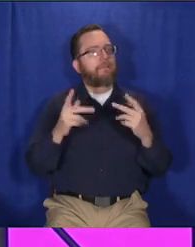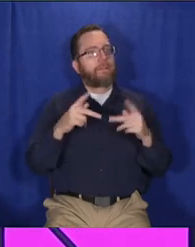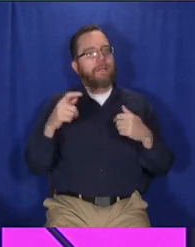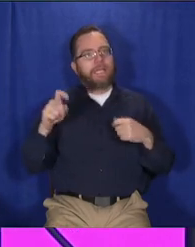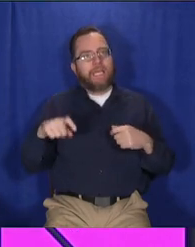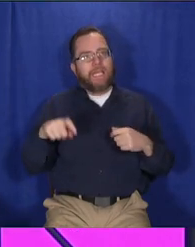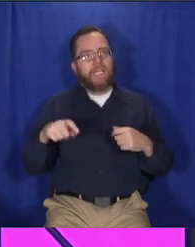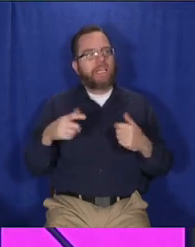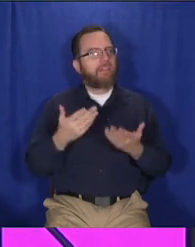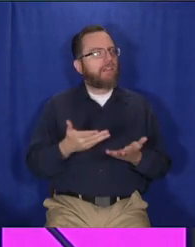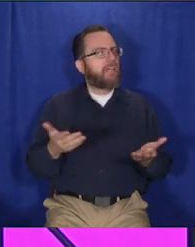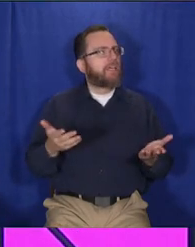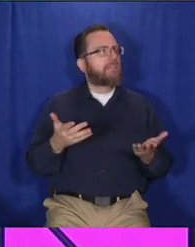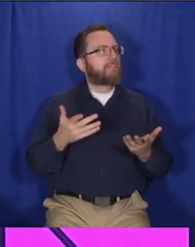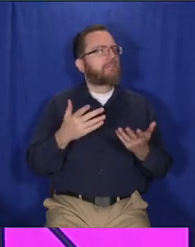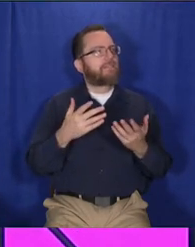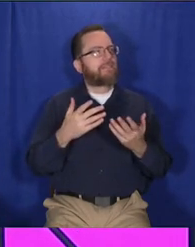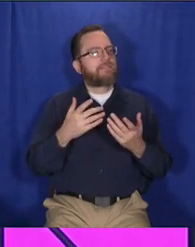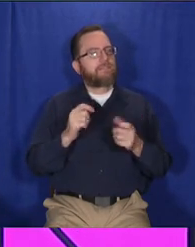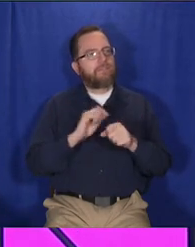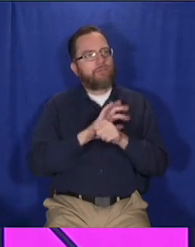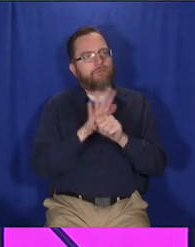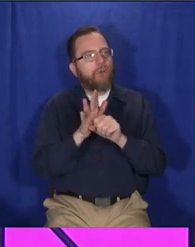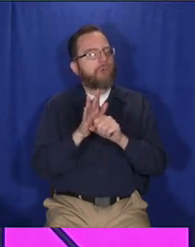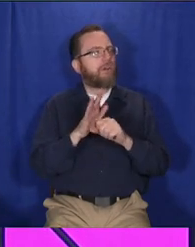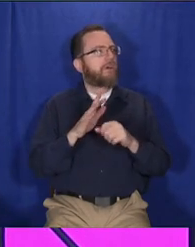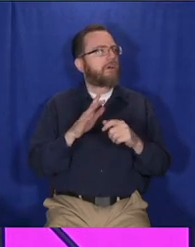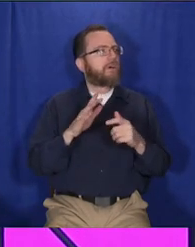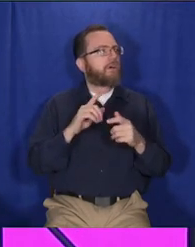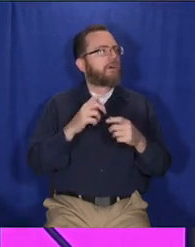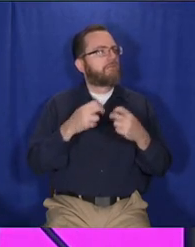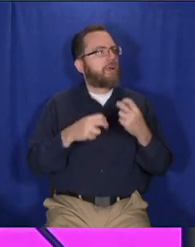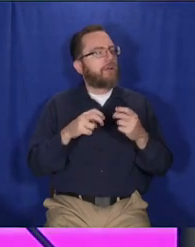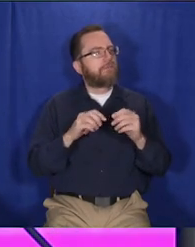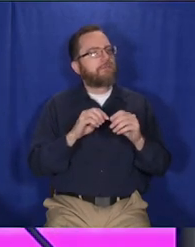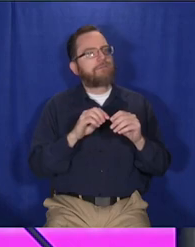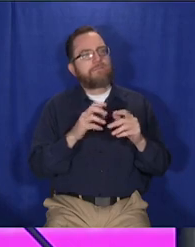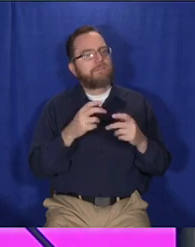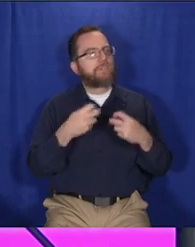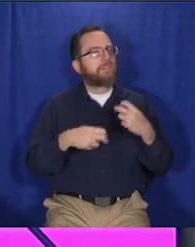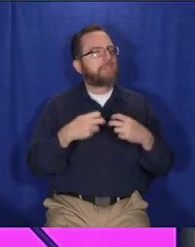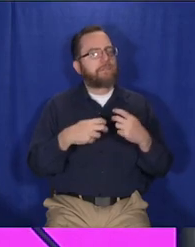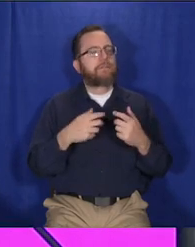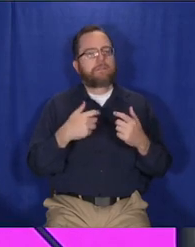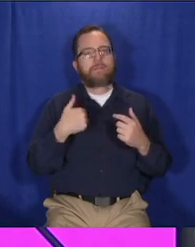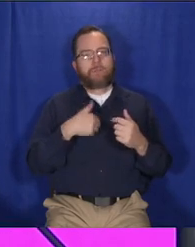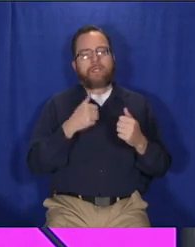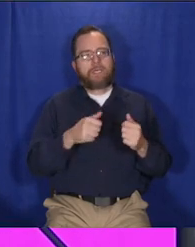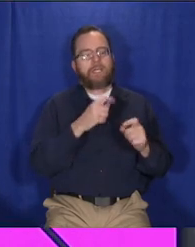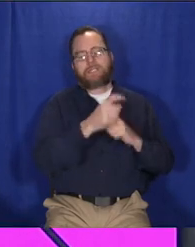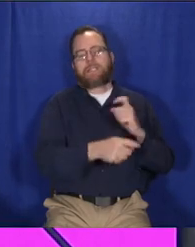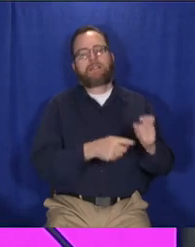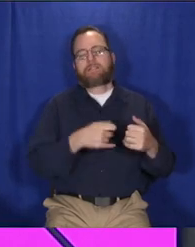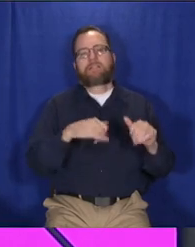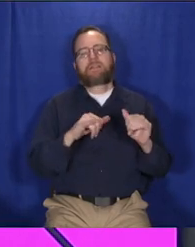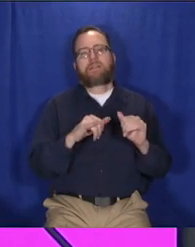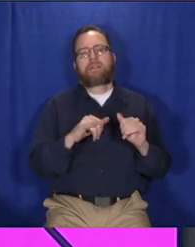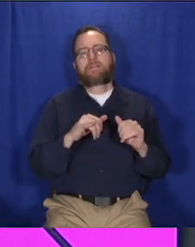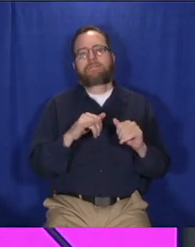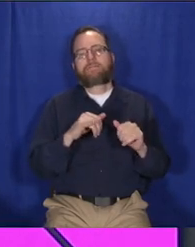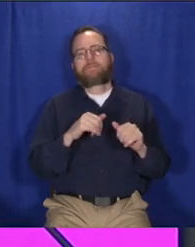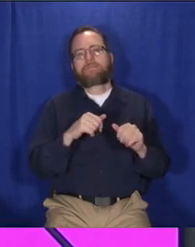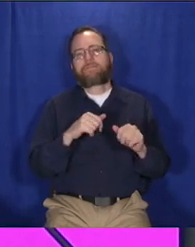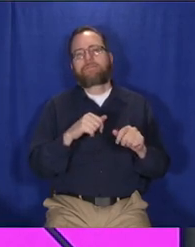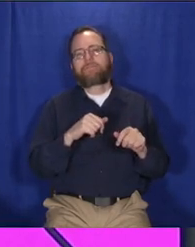much spiritual need all over the world. Father, I pray for people who are watching, who are listening, who are here, Lord,